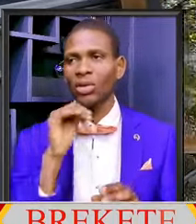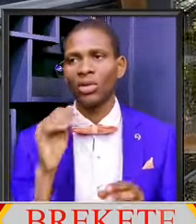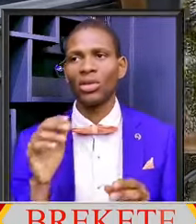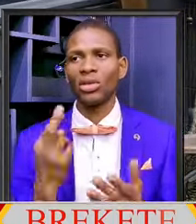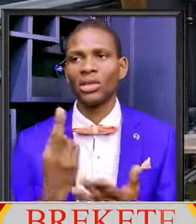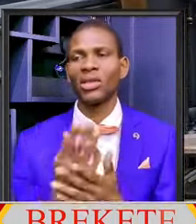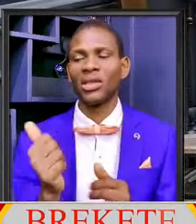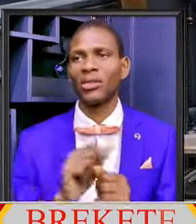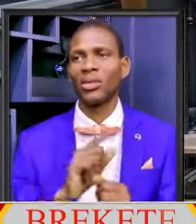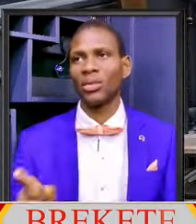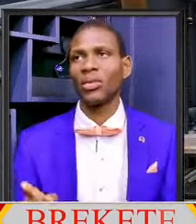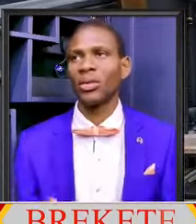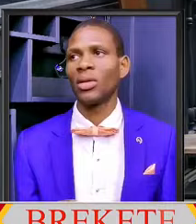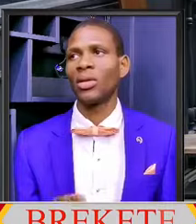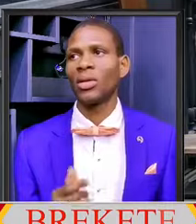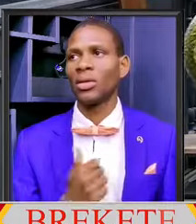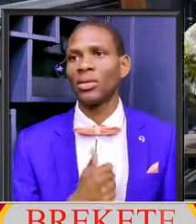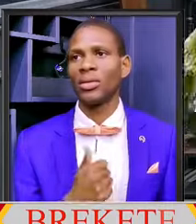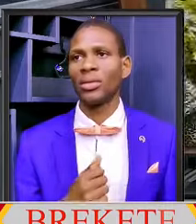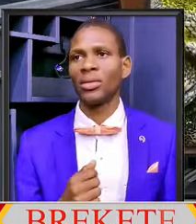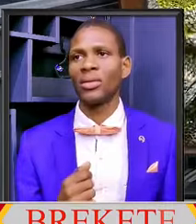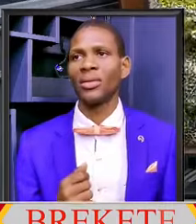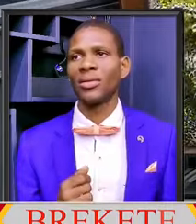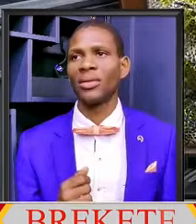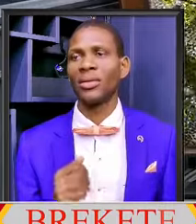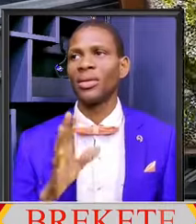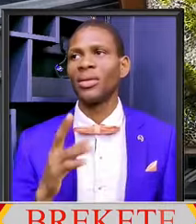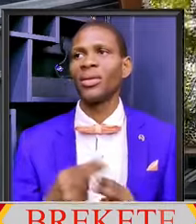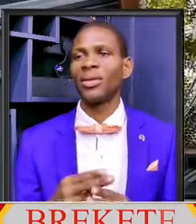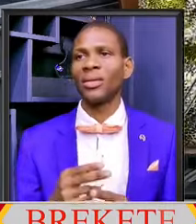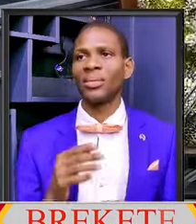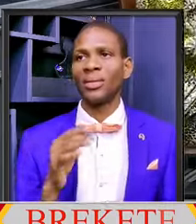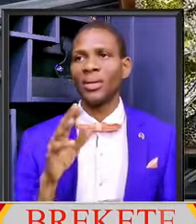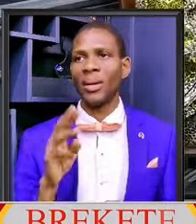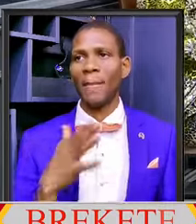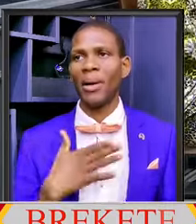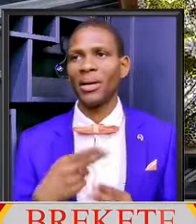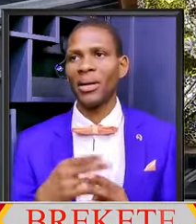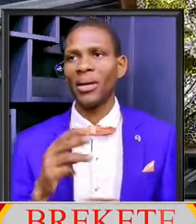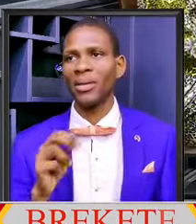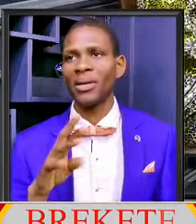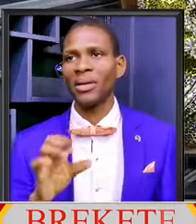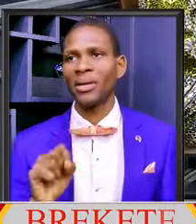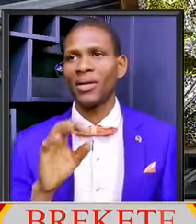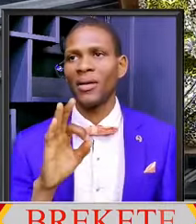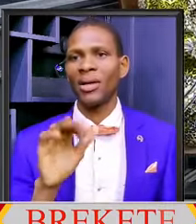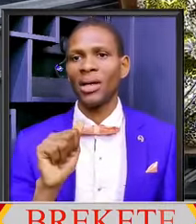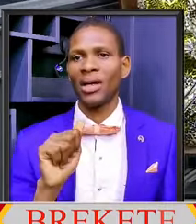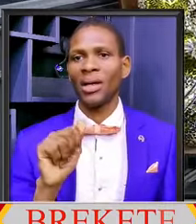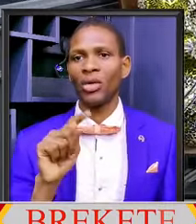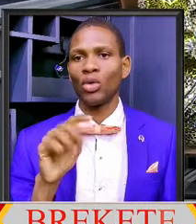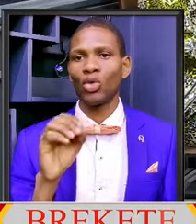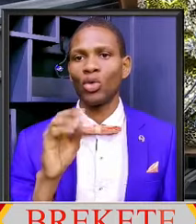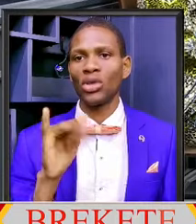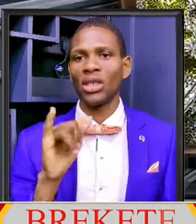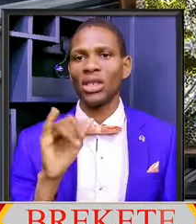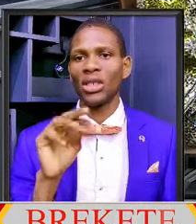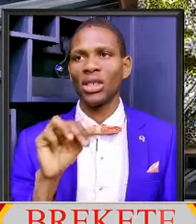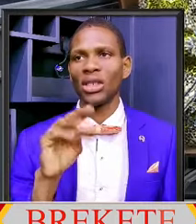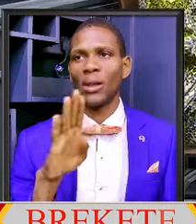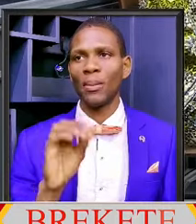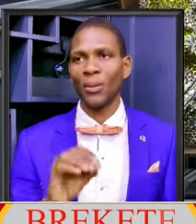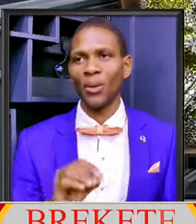down, ma. Yeah, Oliver. Yes. Your name, ma. My name is Mrs. Fatoyinbo Juliet. I'm from